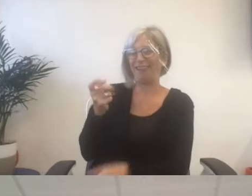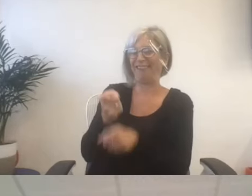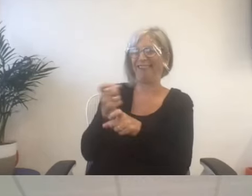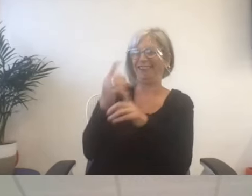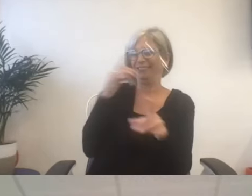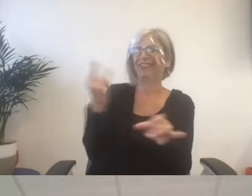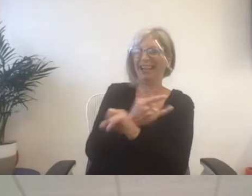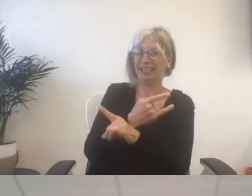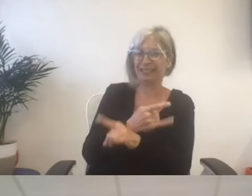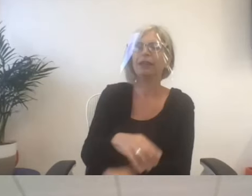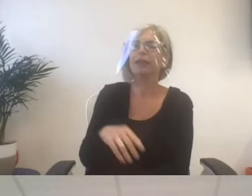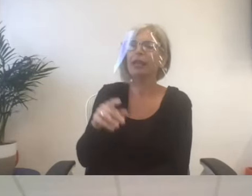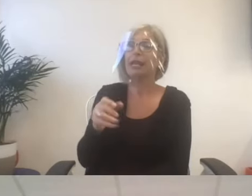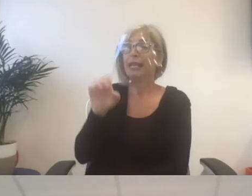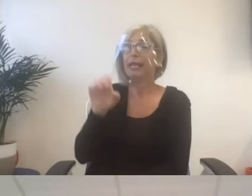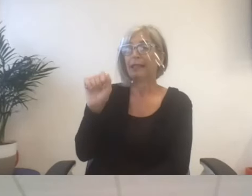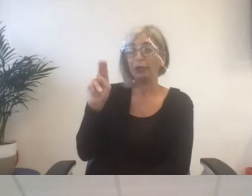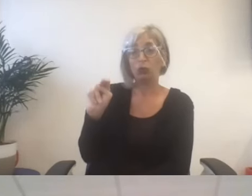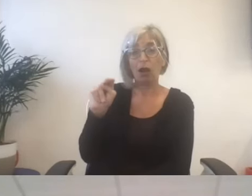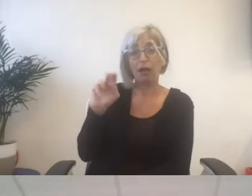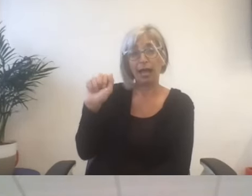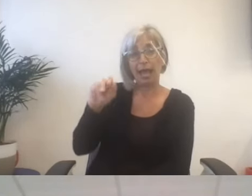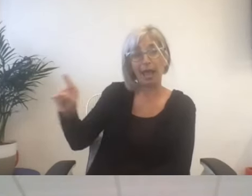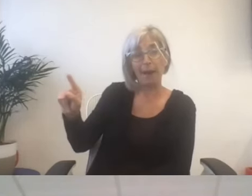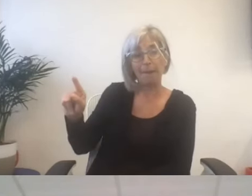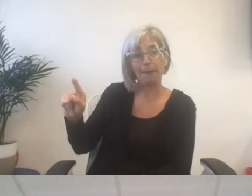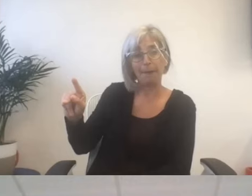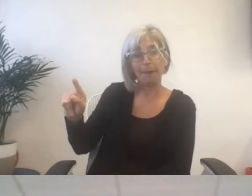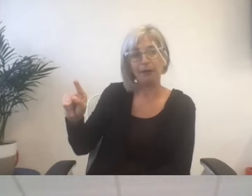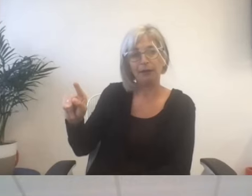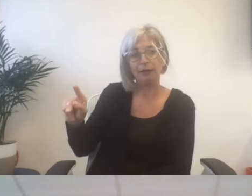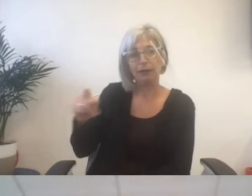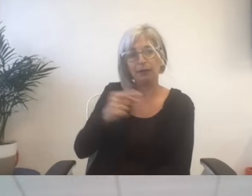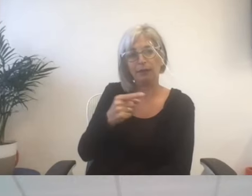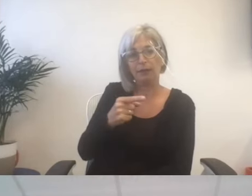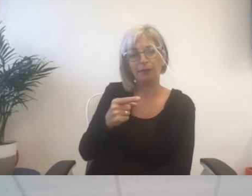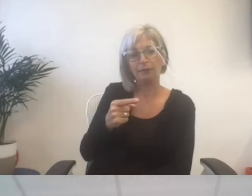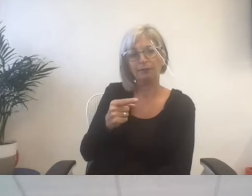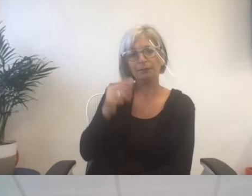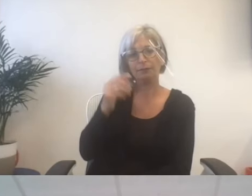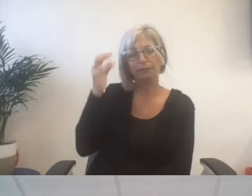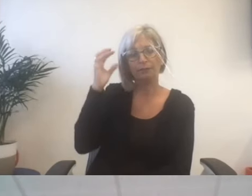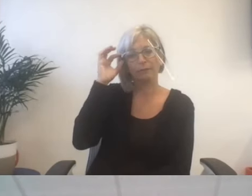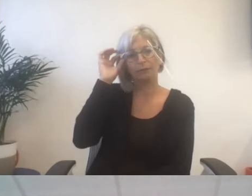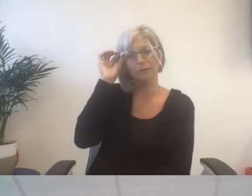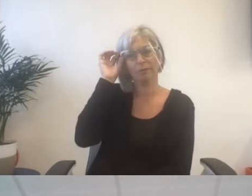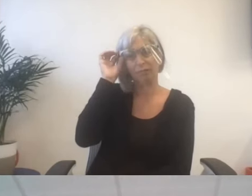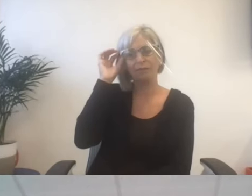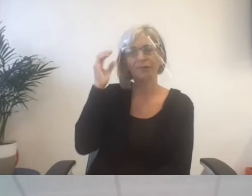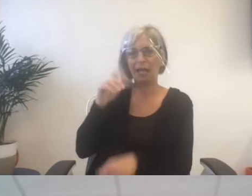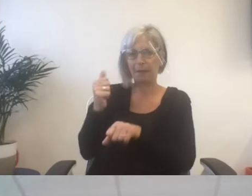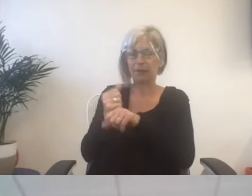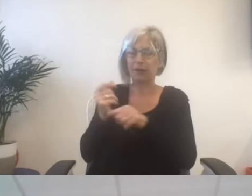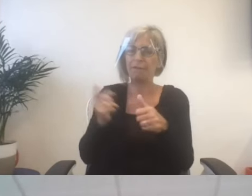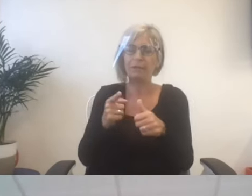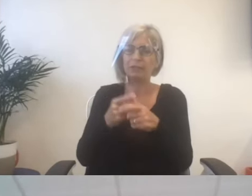I'm in here, in an Electron app, building an Electron app, a little bit recursive, I know. So I built this at first.